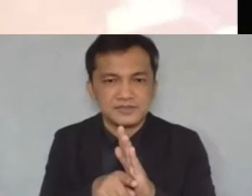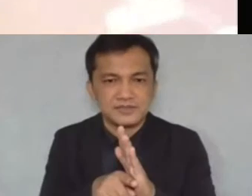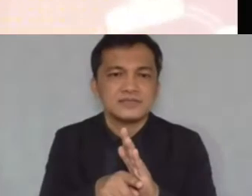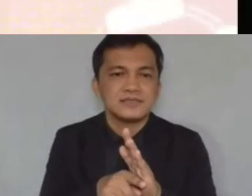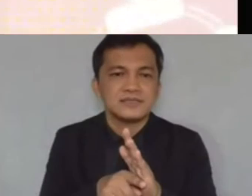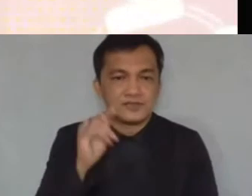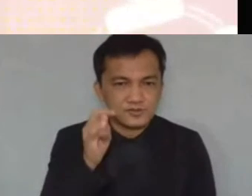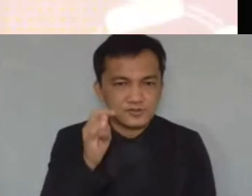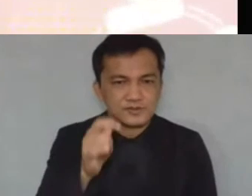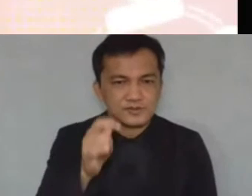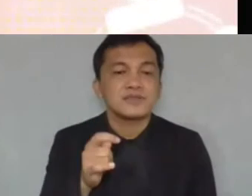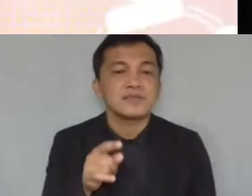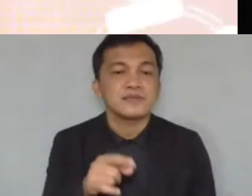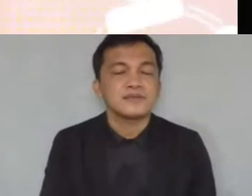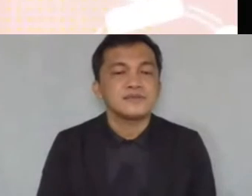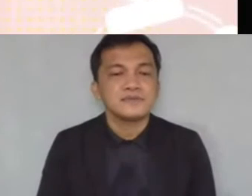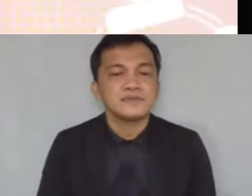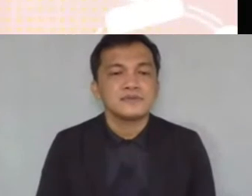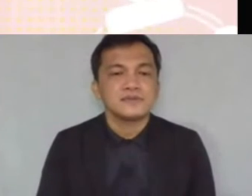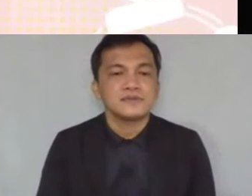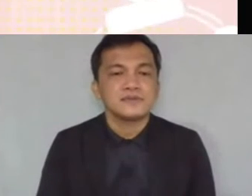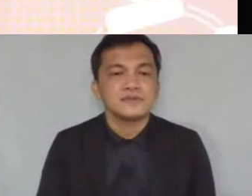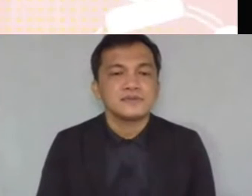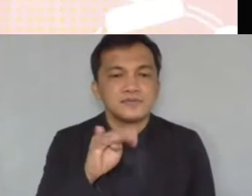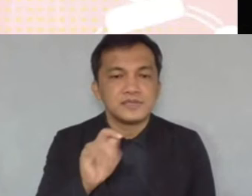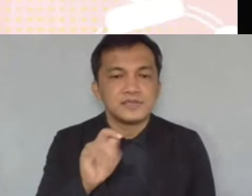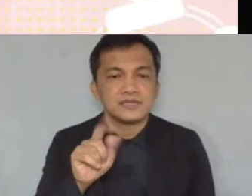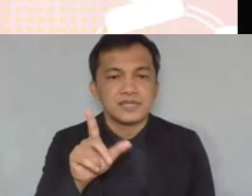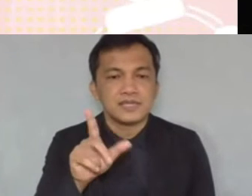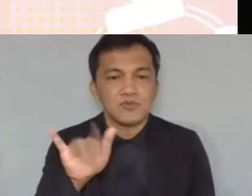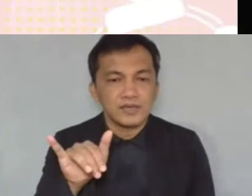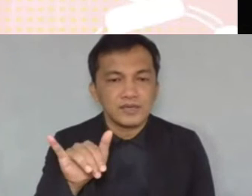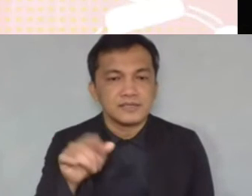fb.com/telehealthpolicy, and on our YouTube channel at